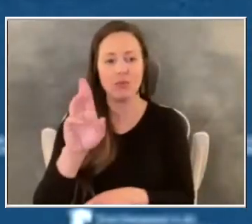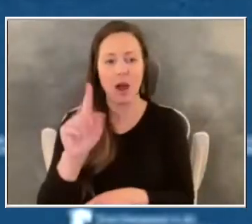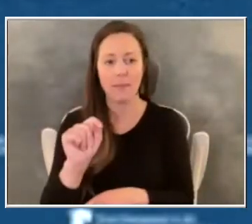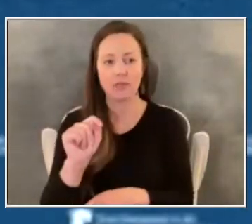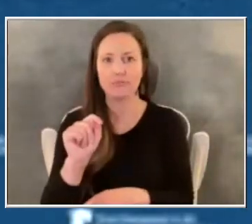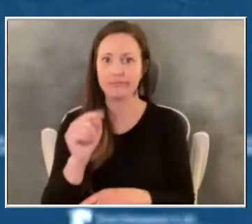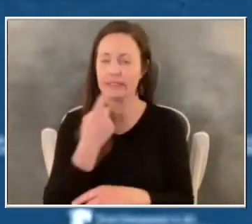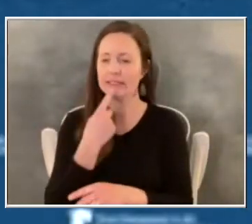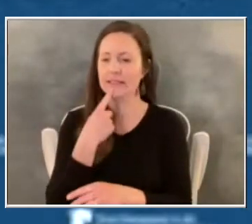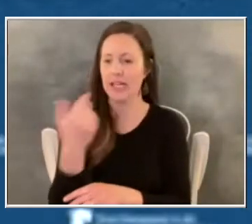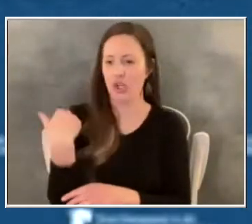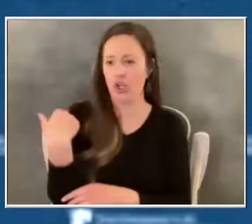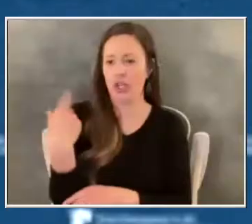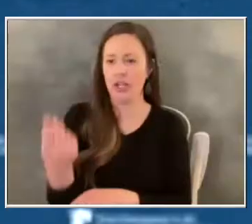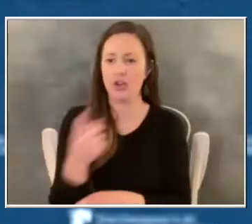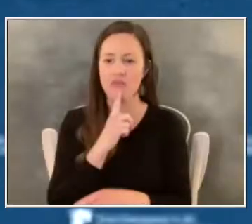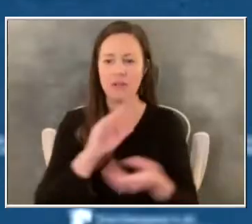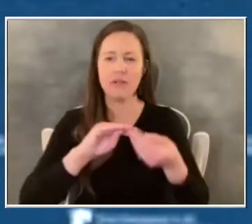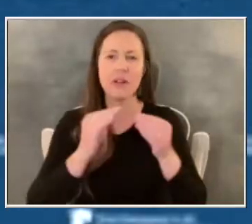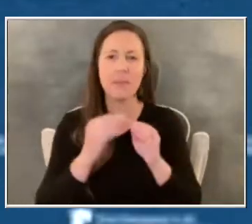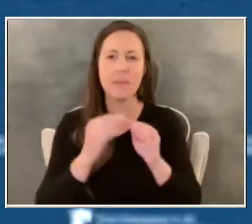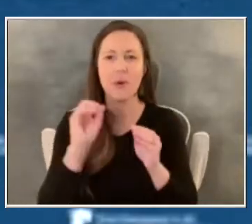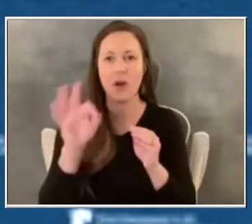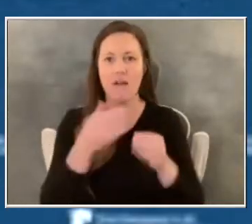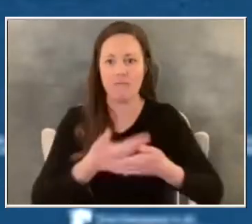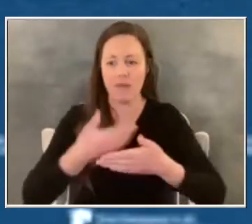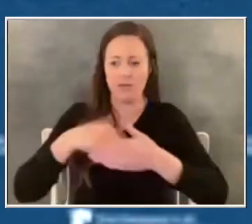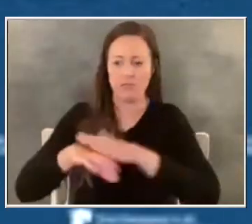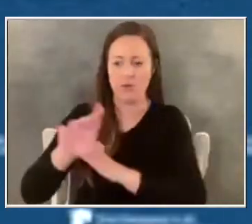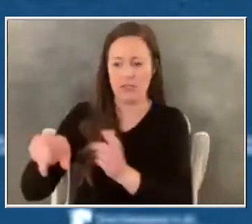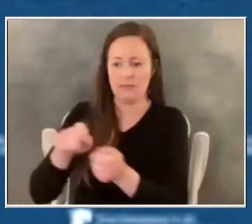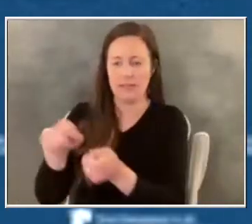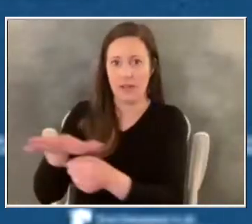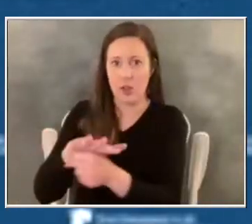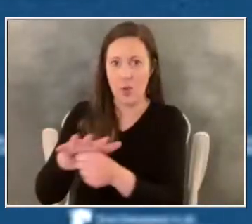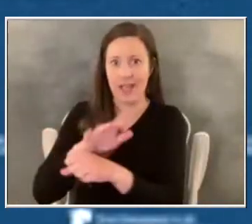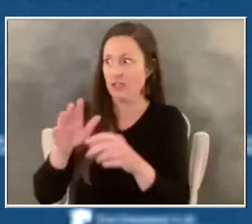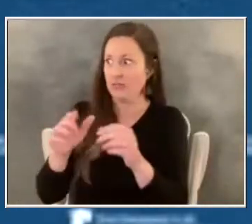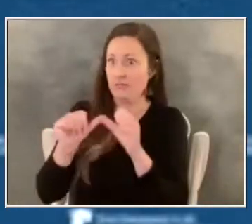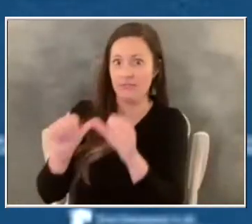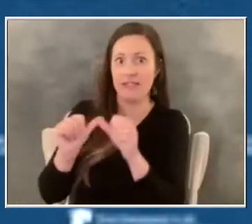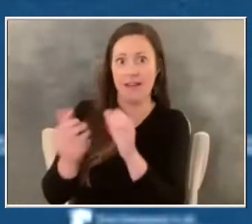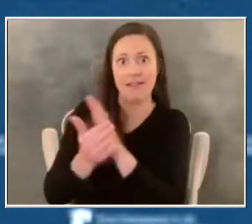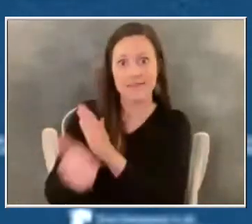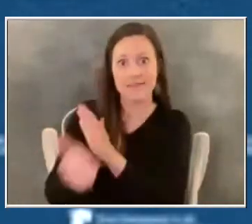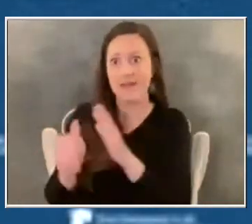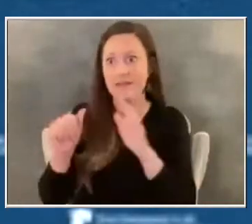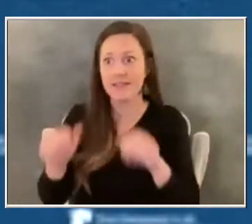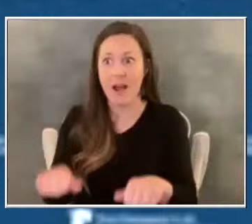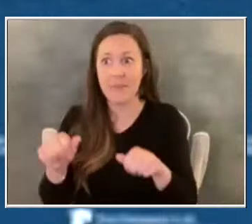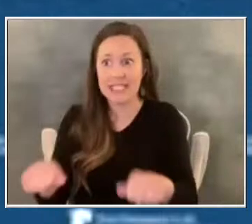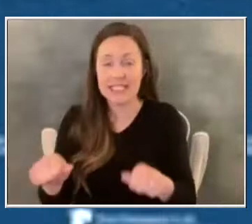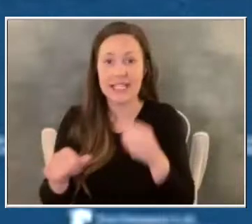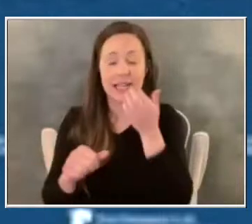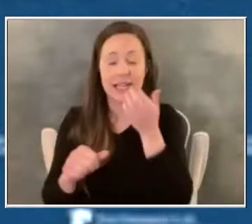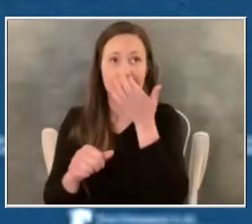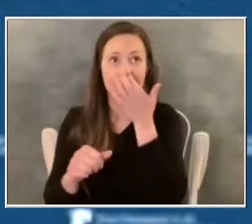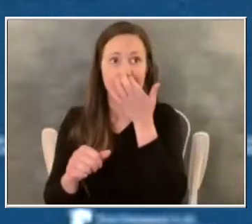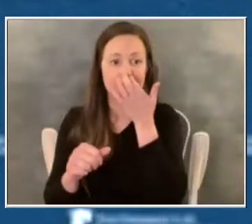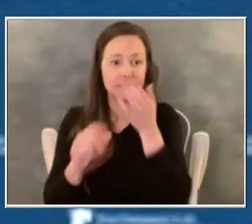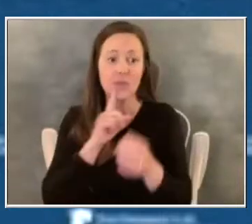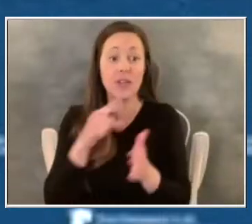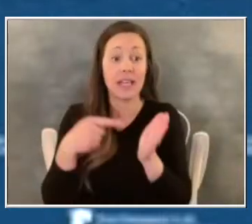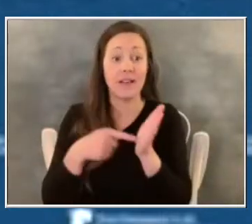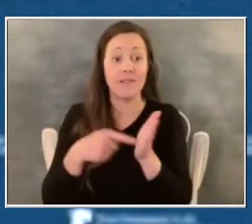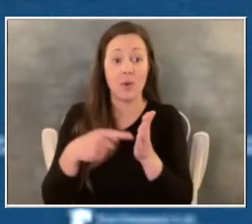decrease in a particular location, being able to maintain the competency and skills and actually to be able to afford the cost